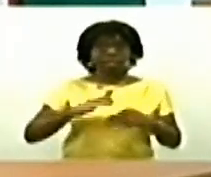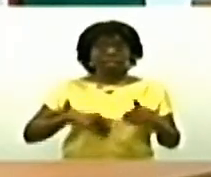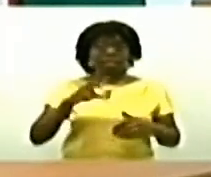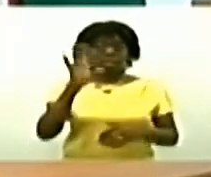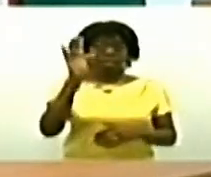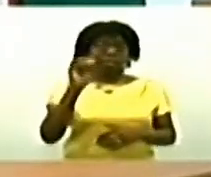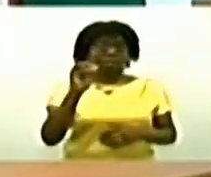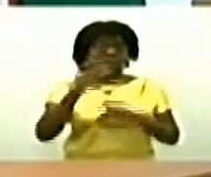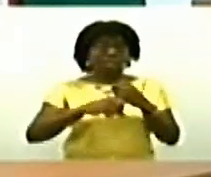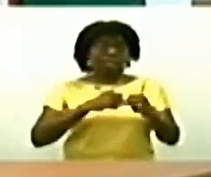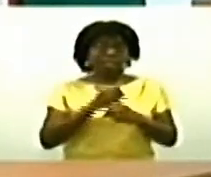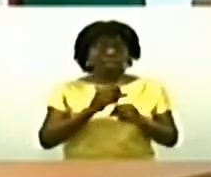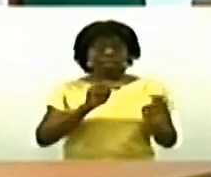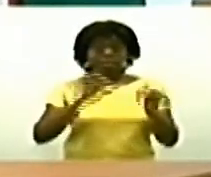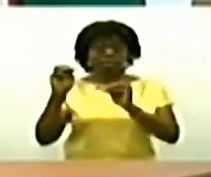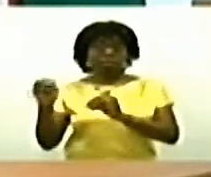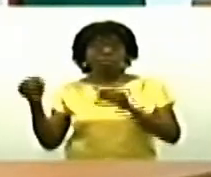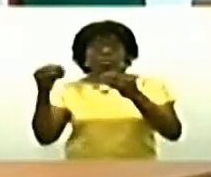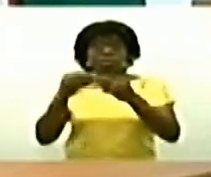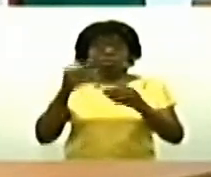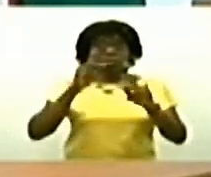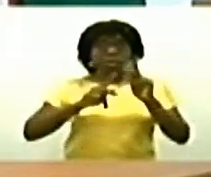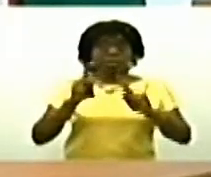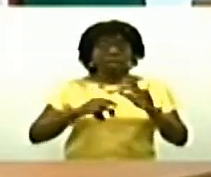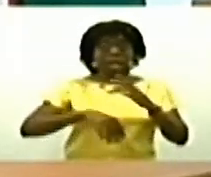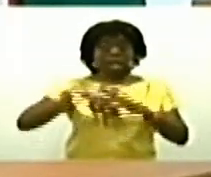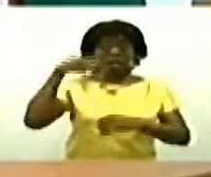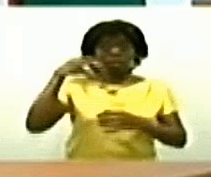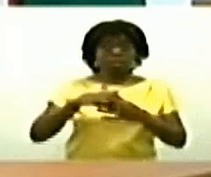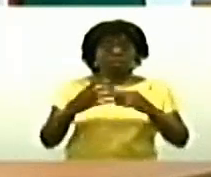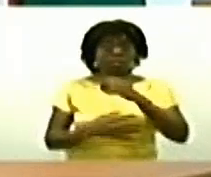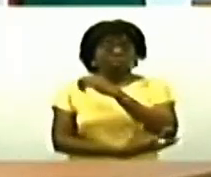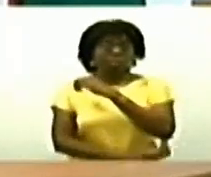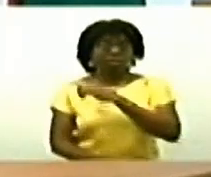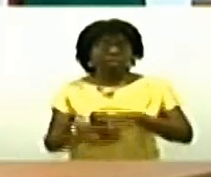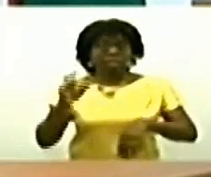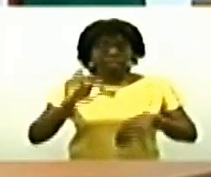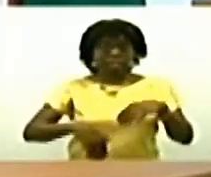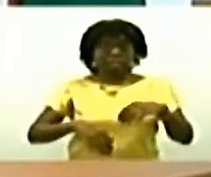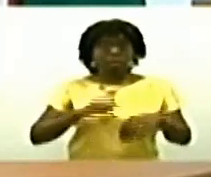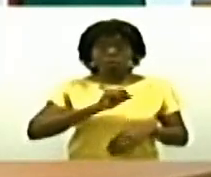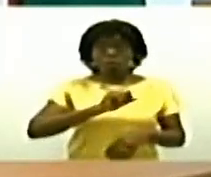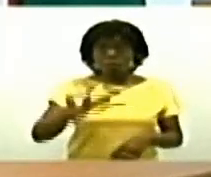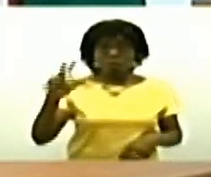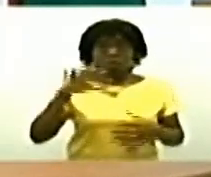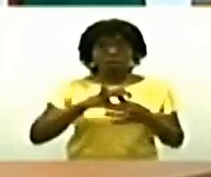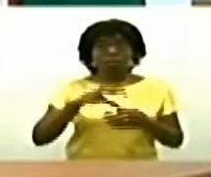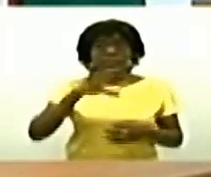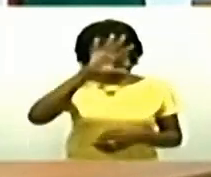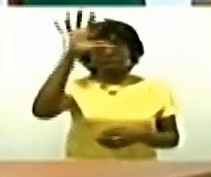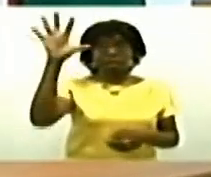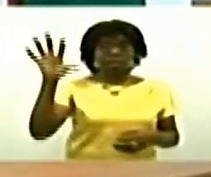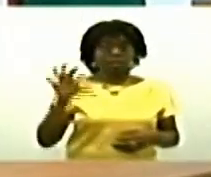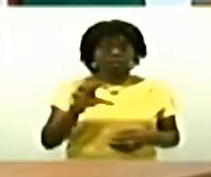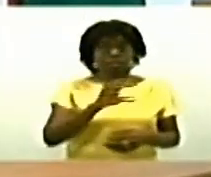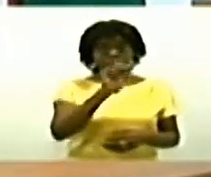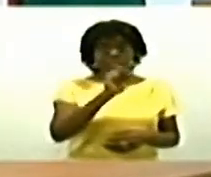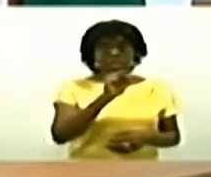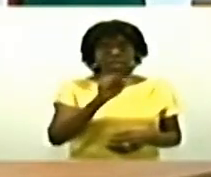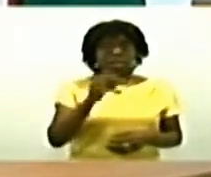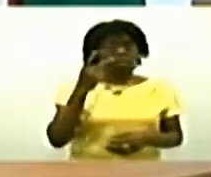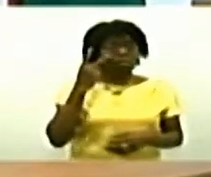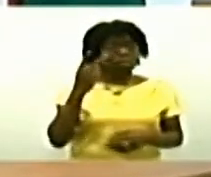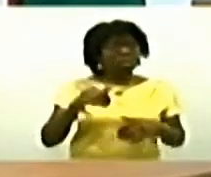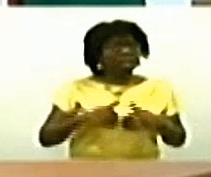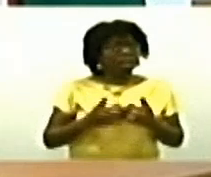moved more people out of poverty than almost the whole population of Africa. I've looked at how a